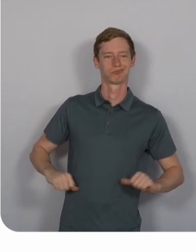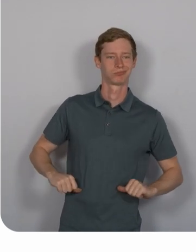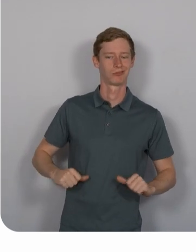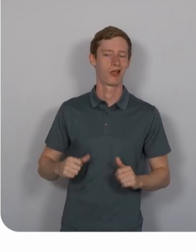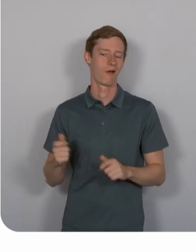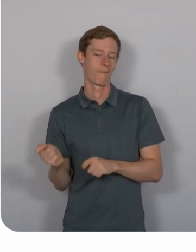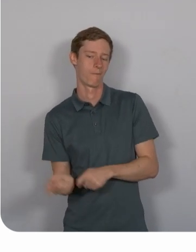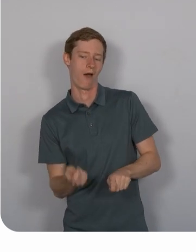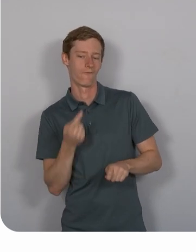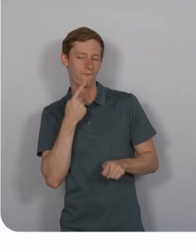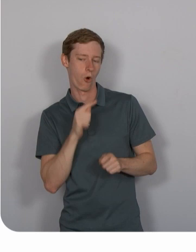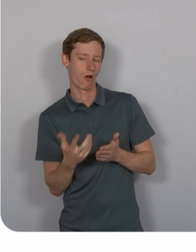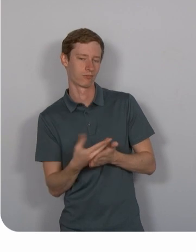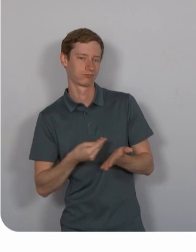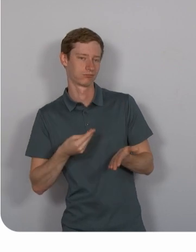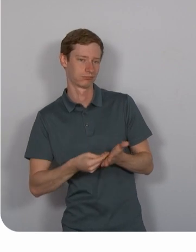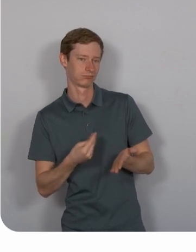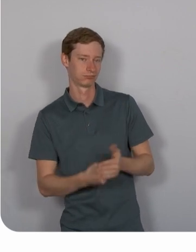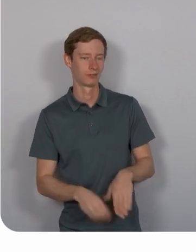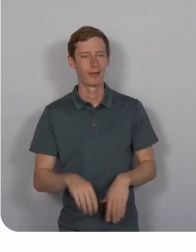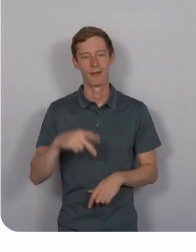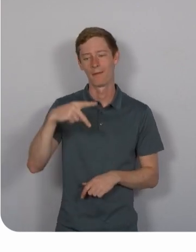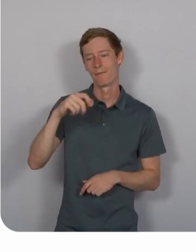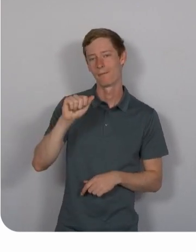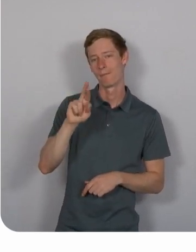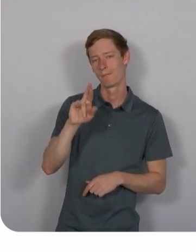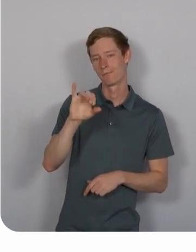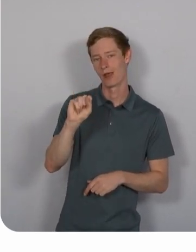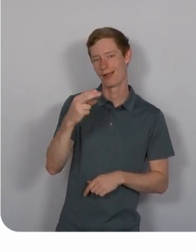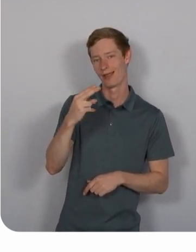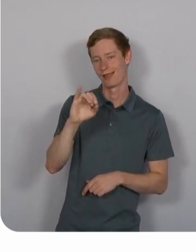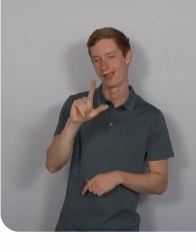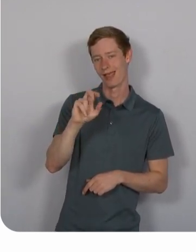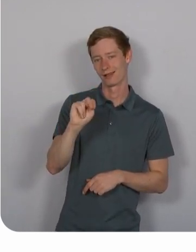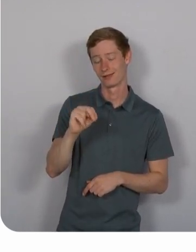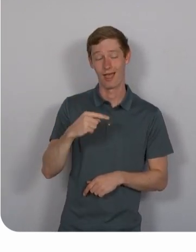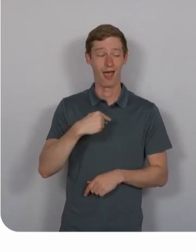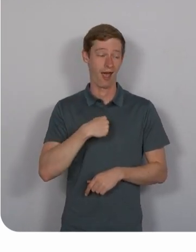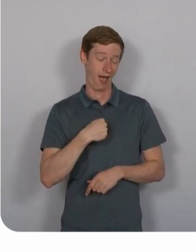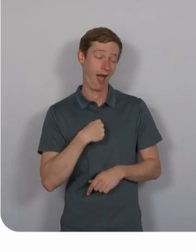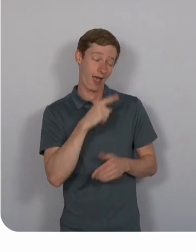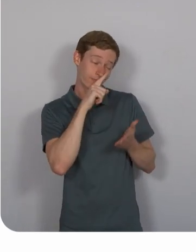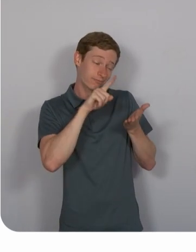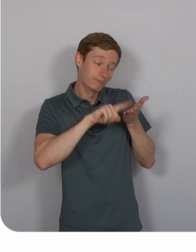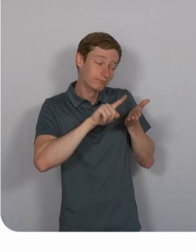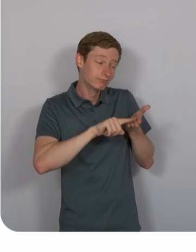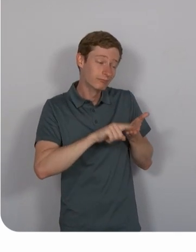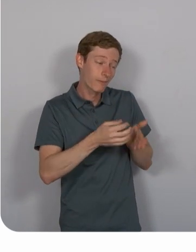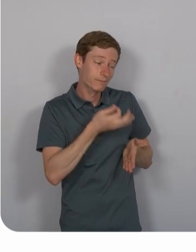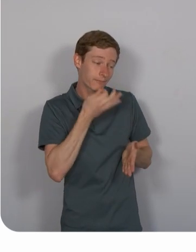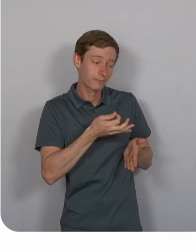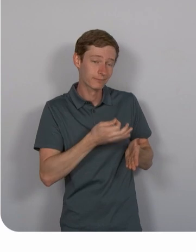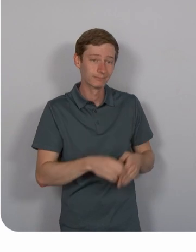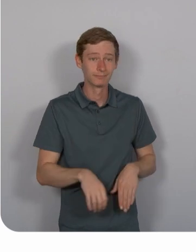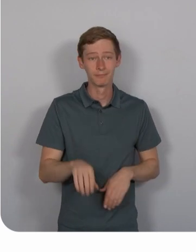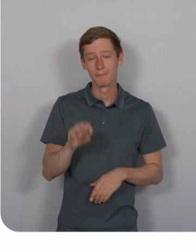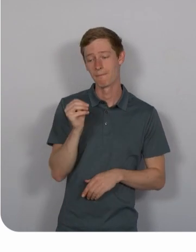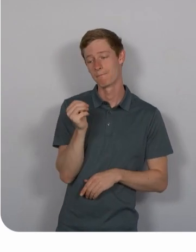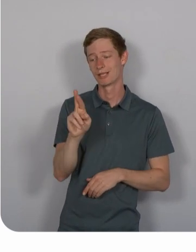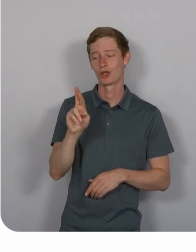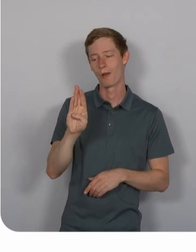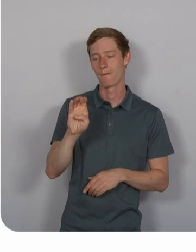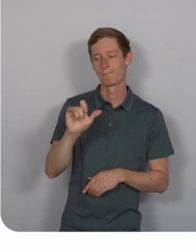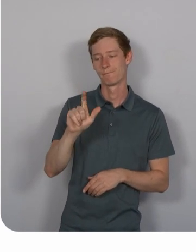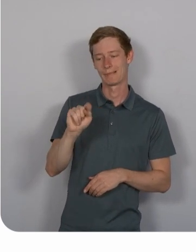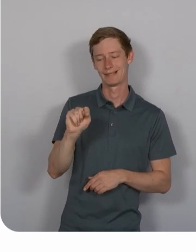Amber. She's taken a stylish bite out of crime. Not to brag, but I am a forensic expert. Mr. Beast is Zach. This dude's